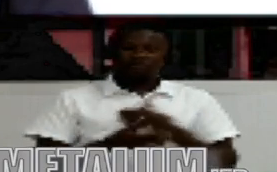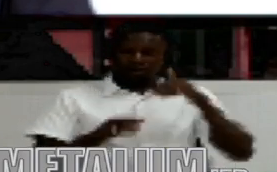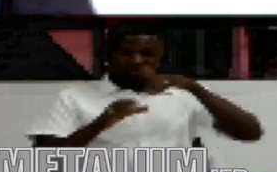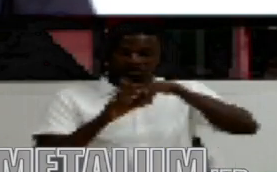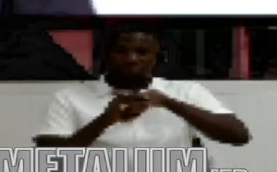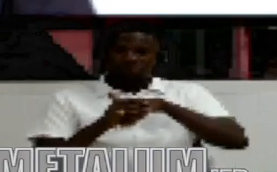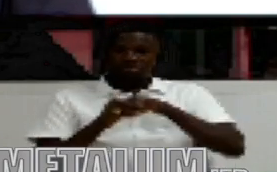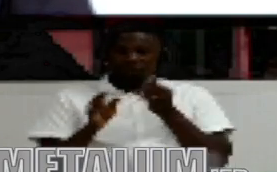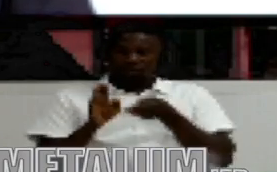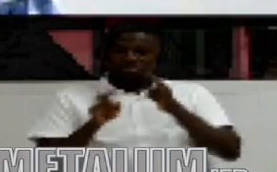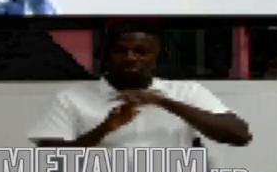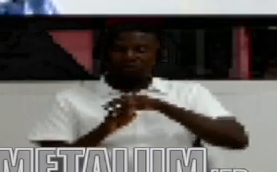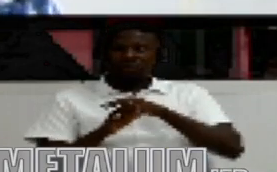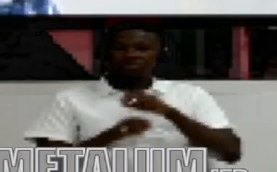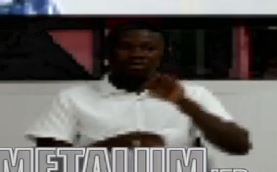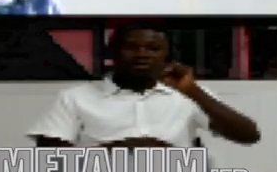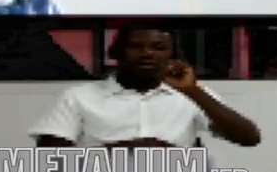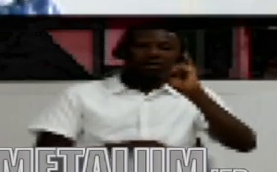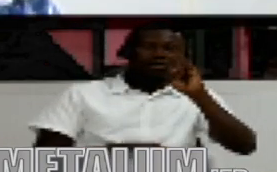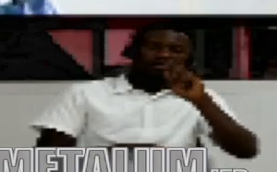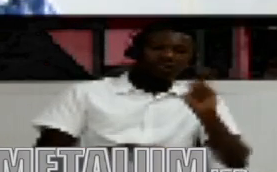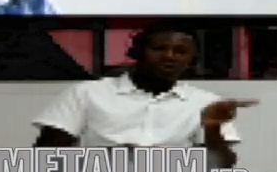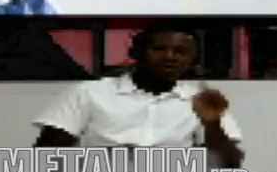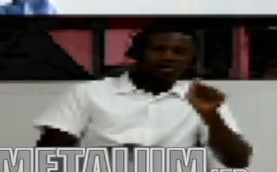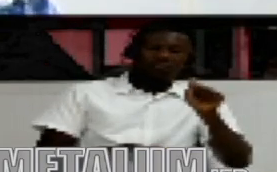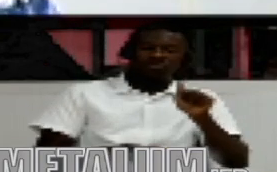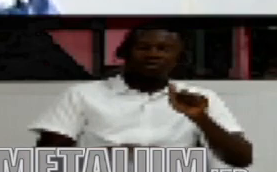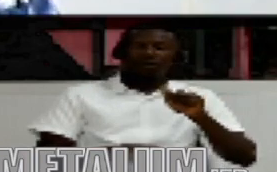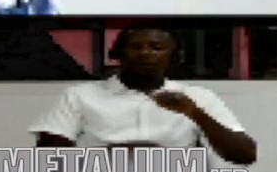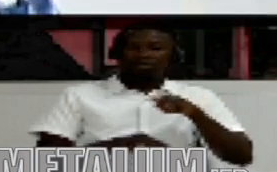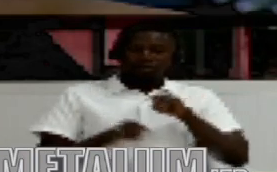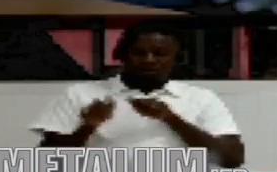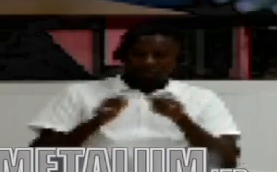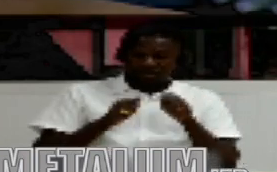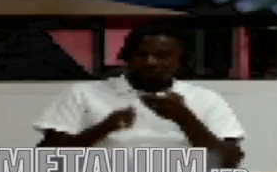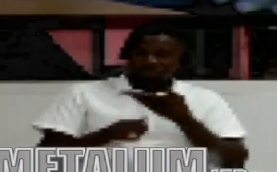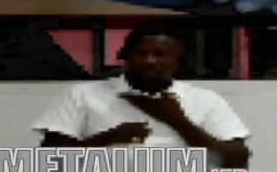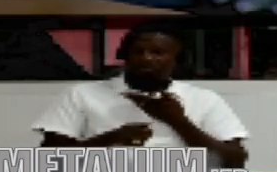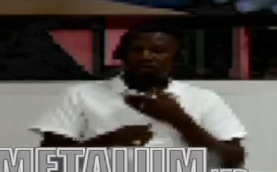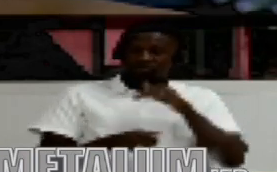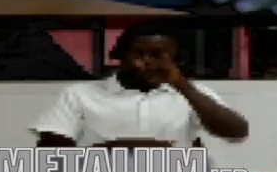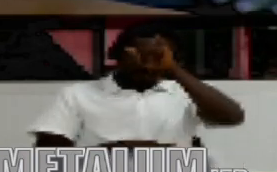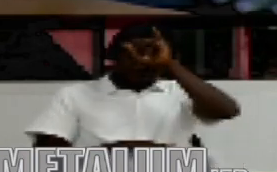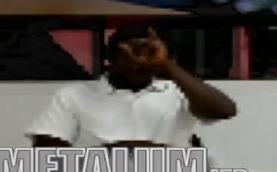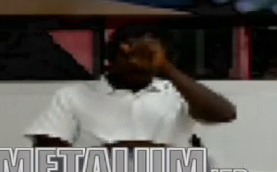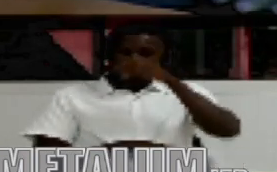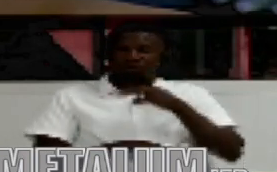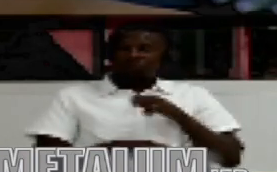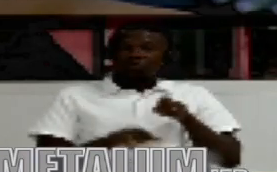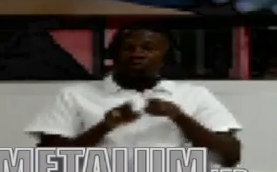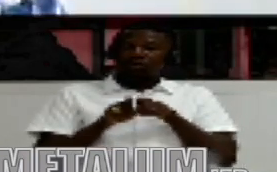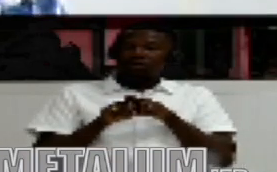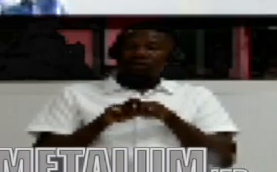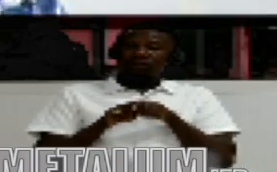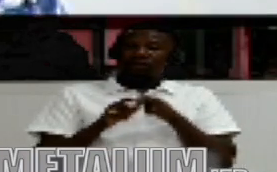including the report that SIGA managed to get from Egypt. With the report that we get from Egypt,